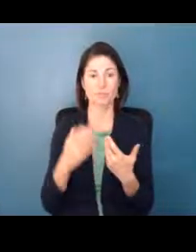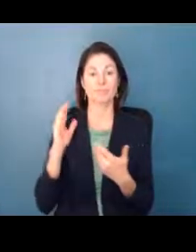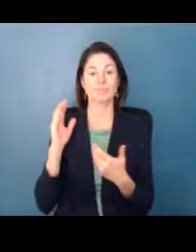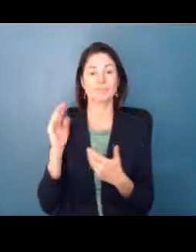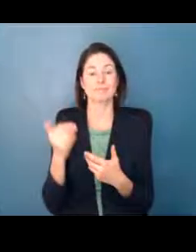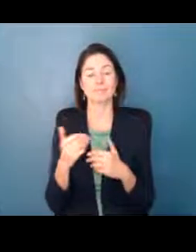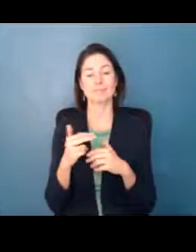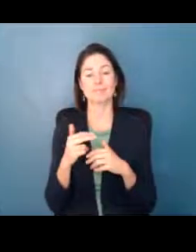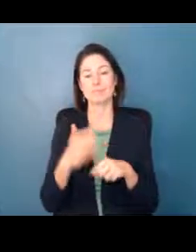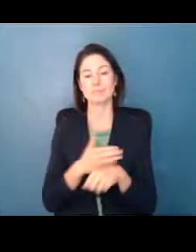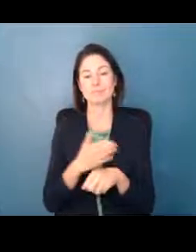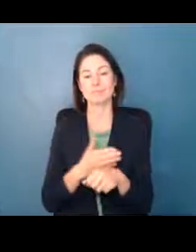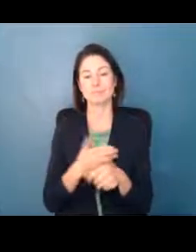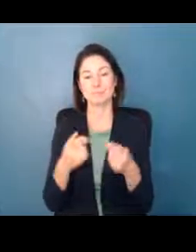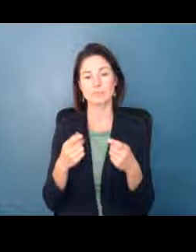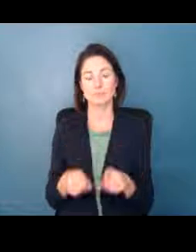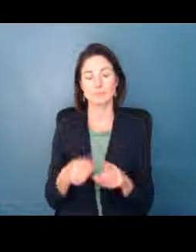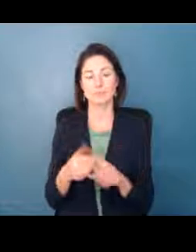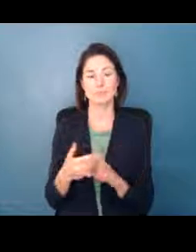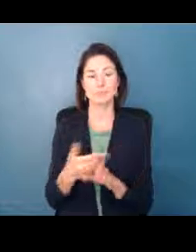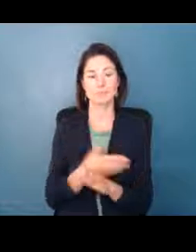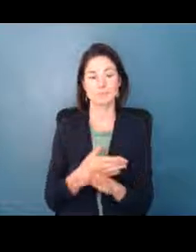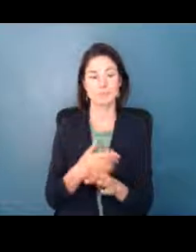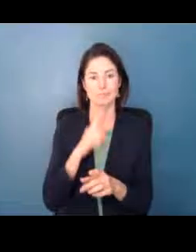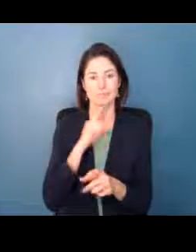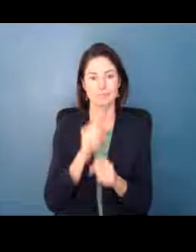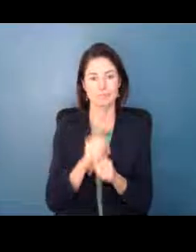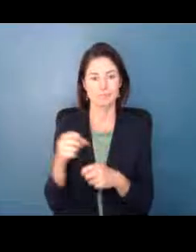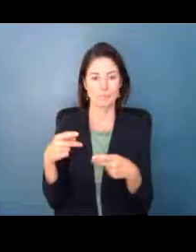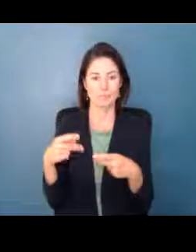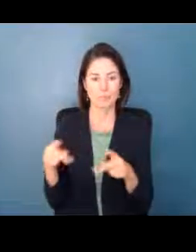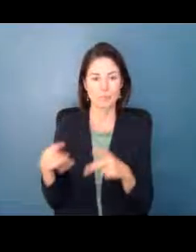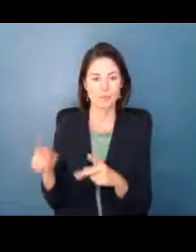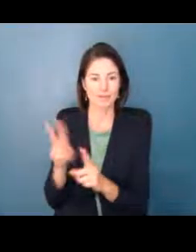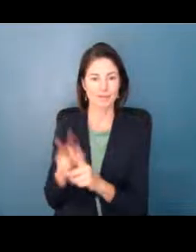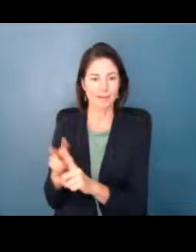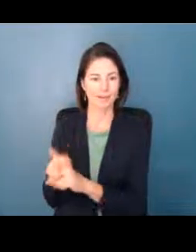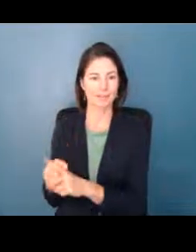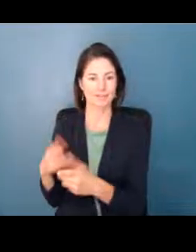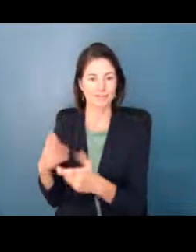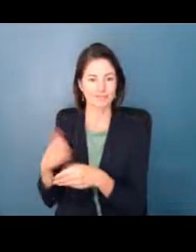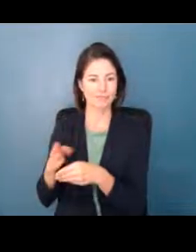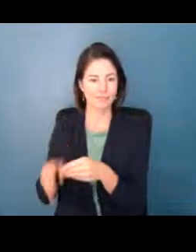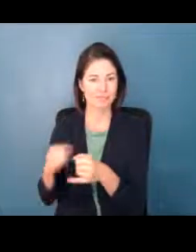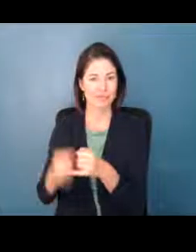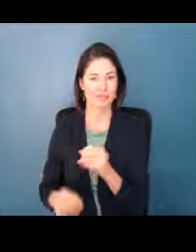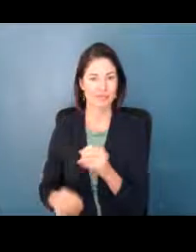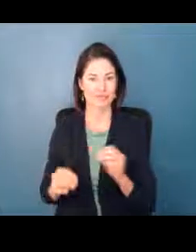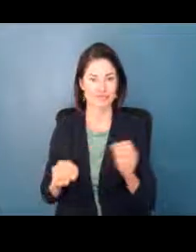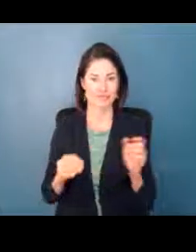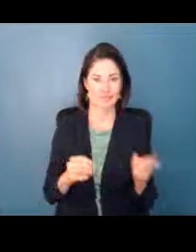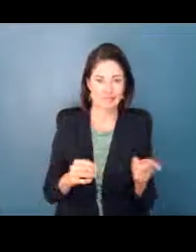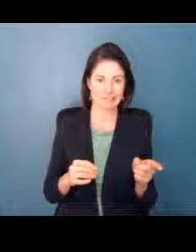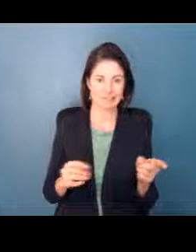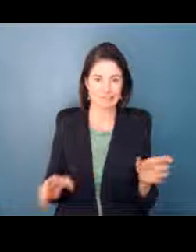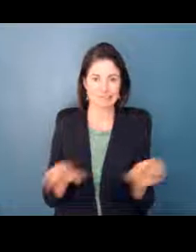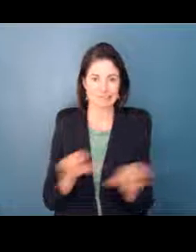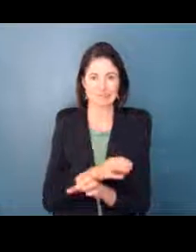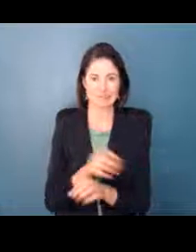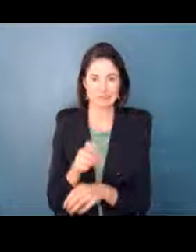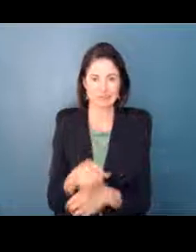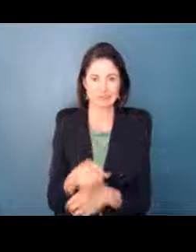project before all the permit requirements had been finalized. And even now, the